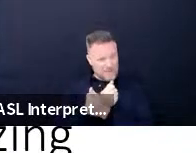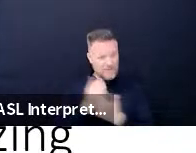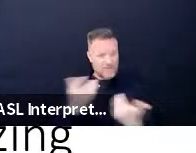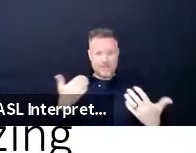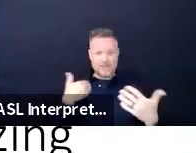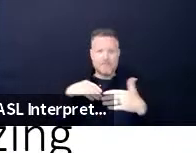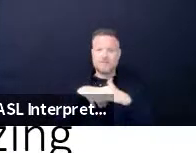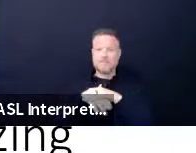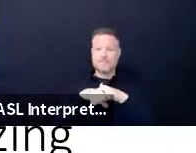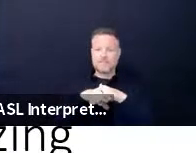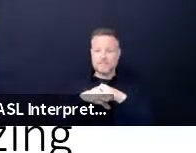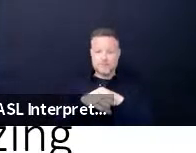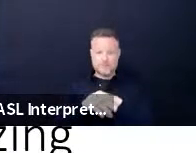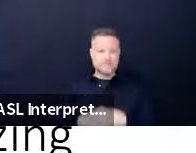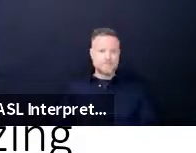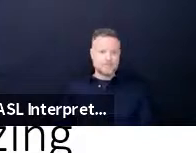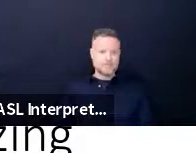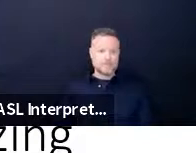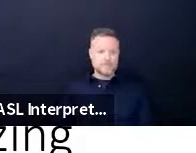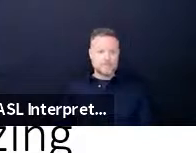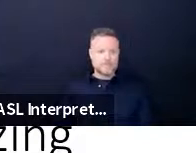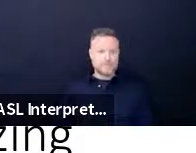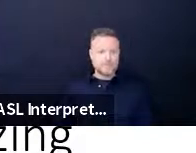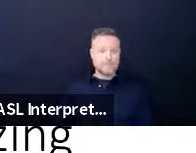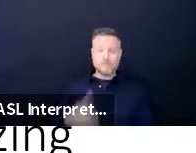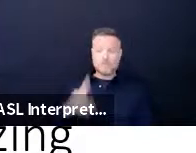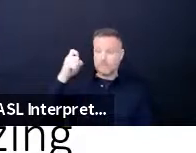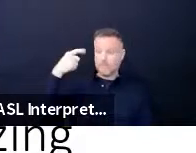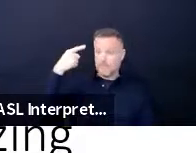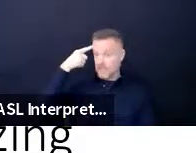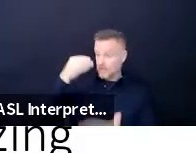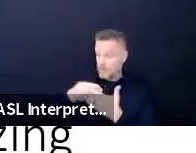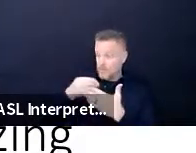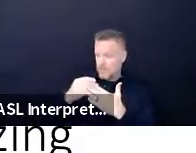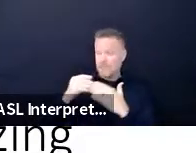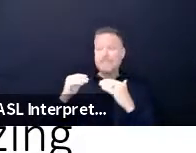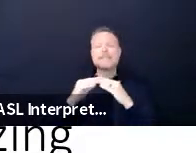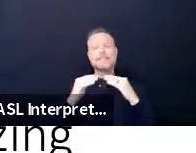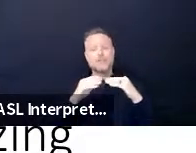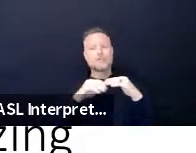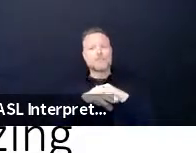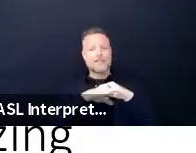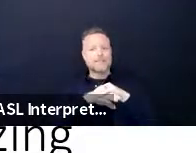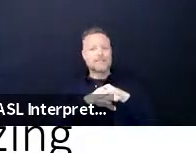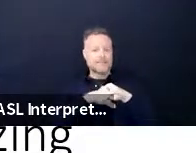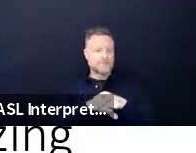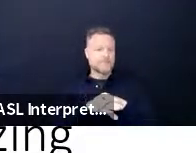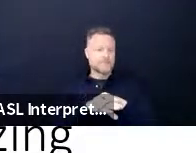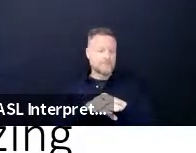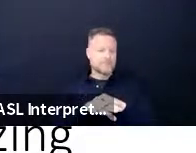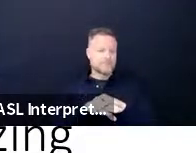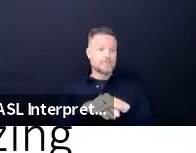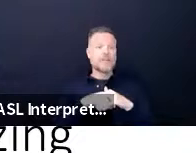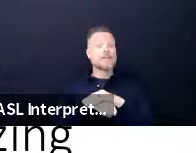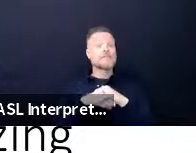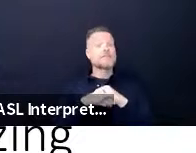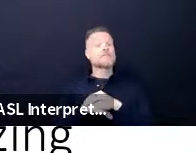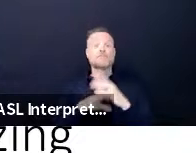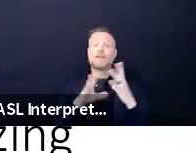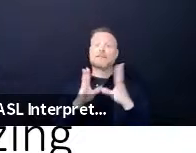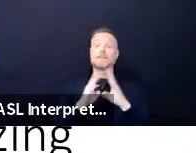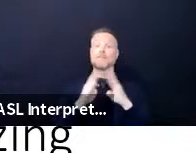accessible. So government money equals access for people with disabilities. Accessible meeting places should